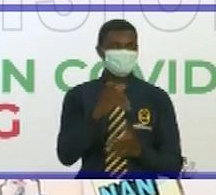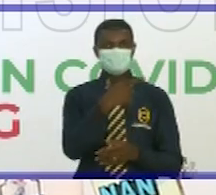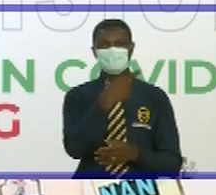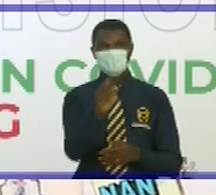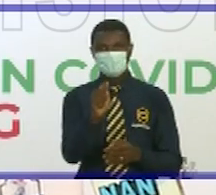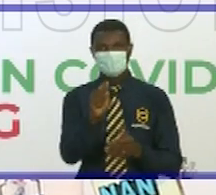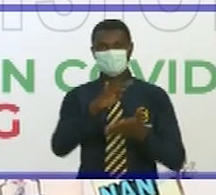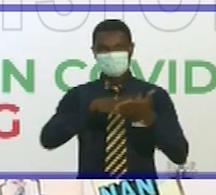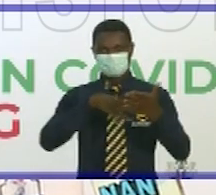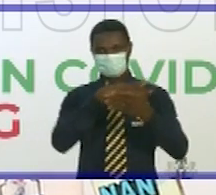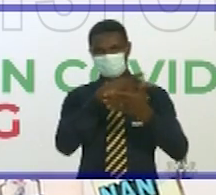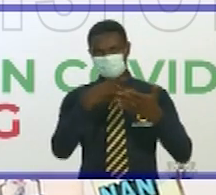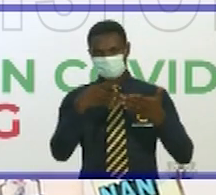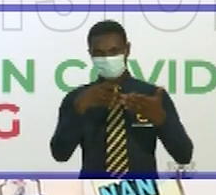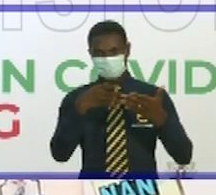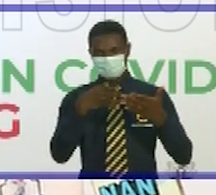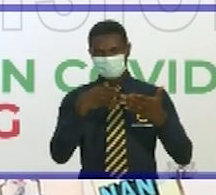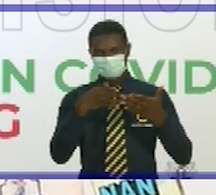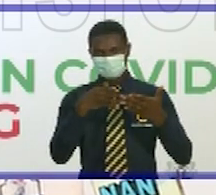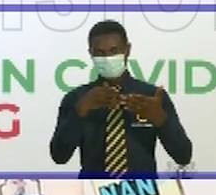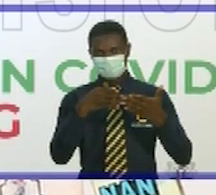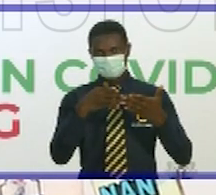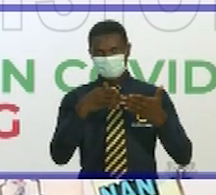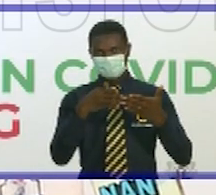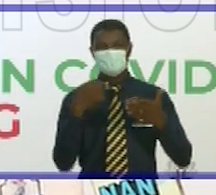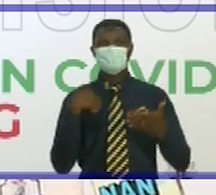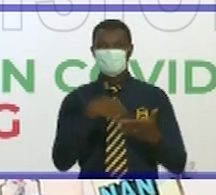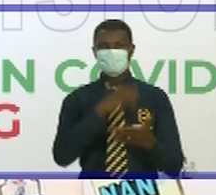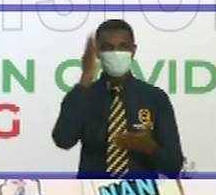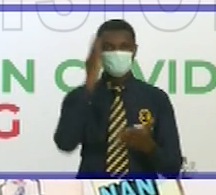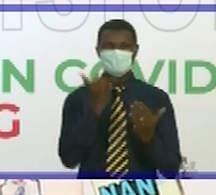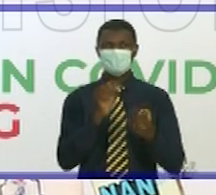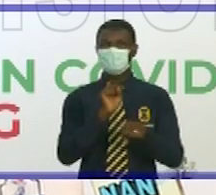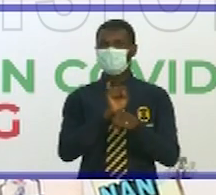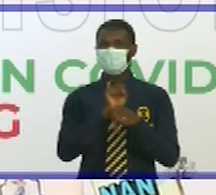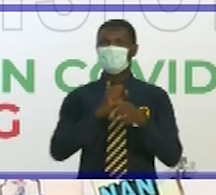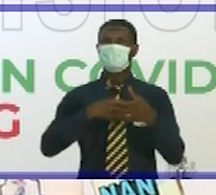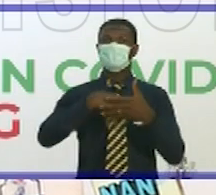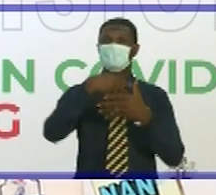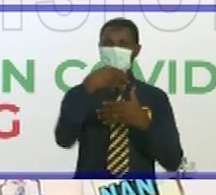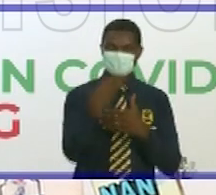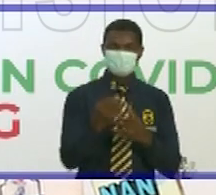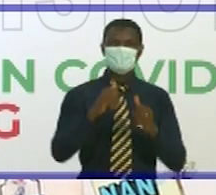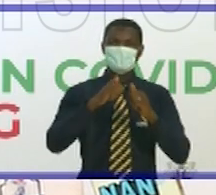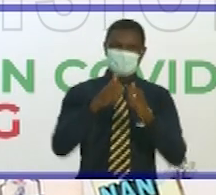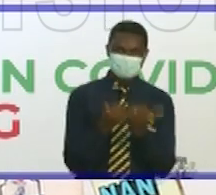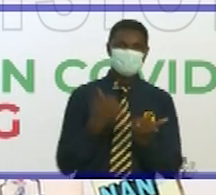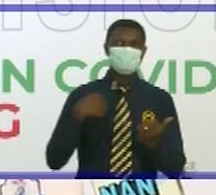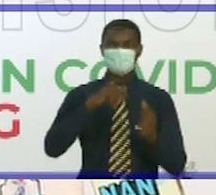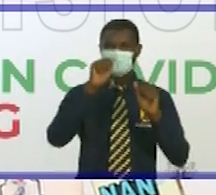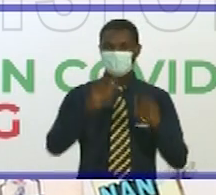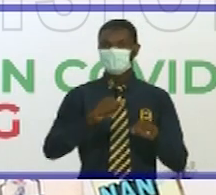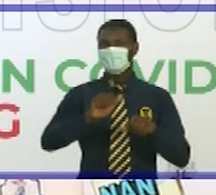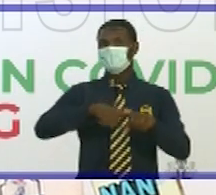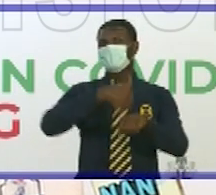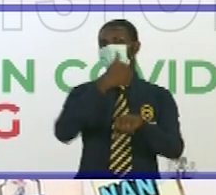of the timetable. So we will now work out a domestication module that